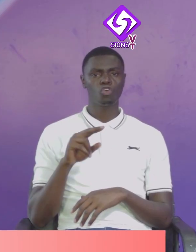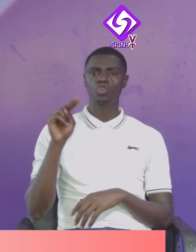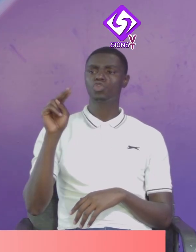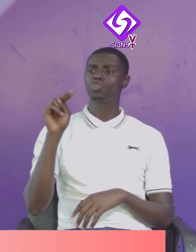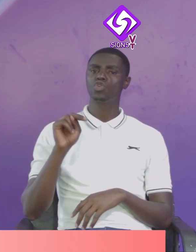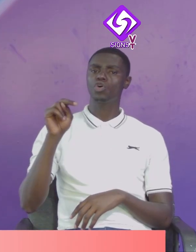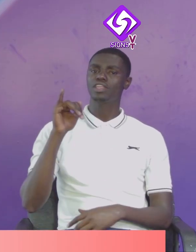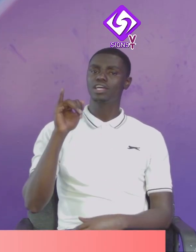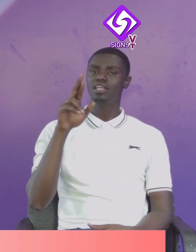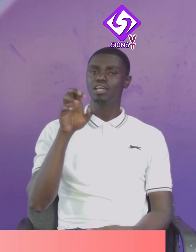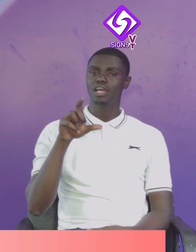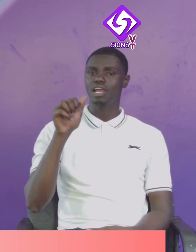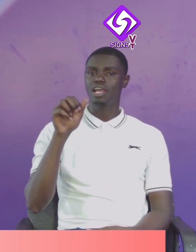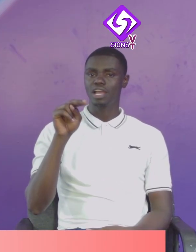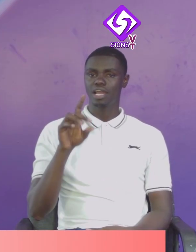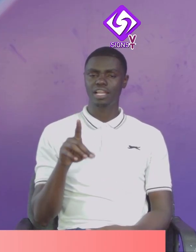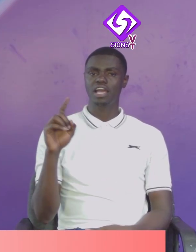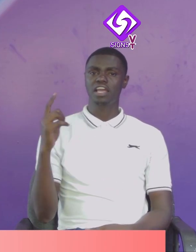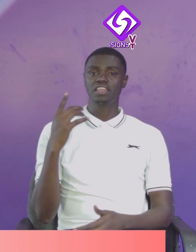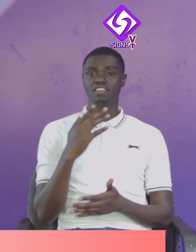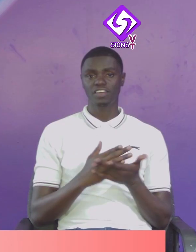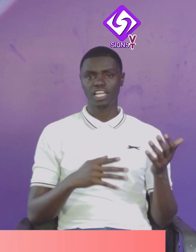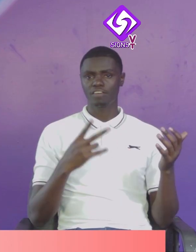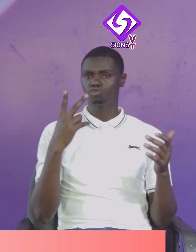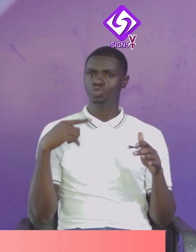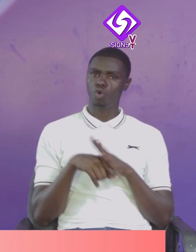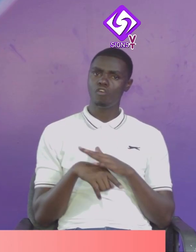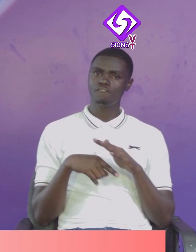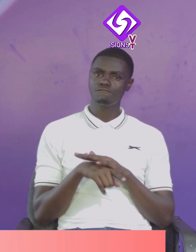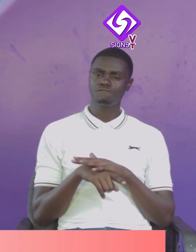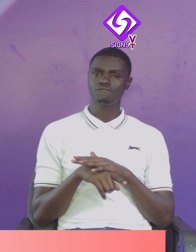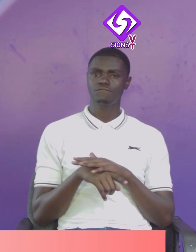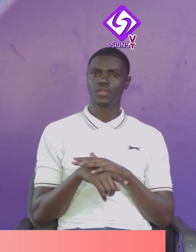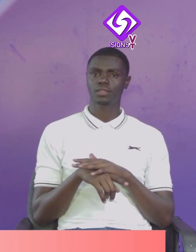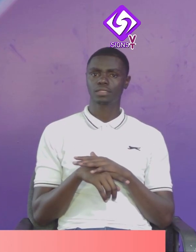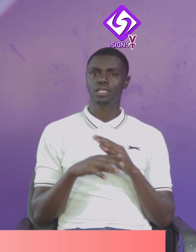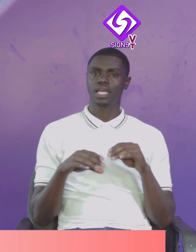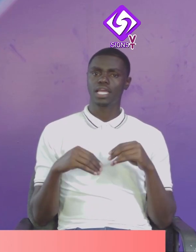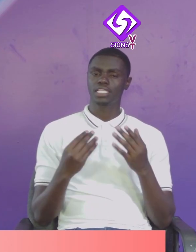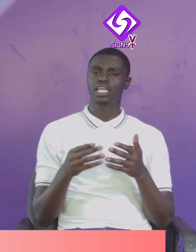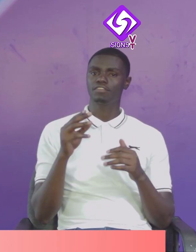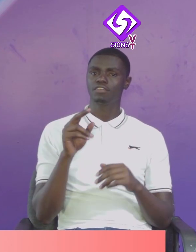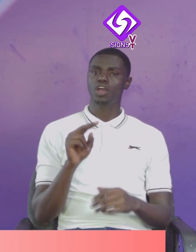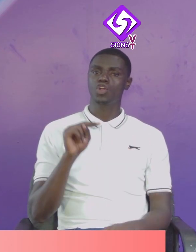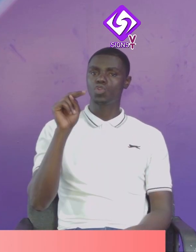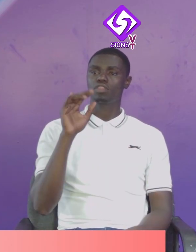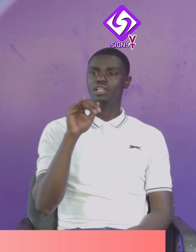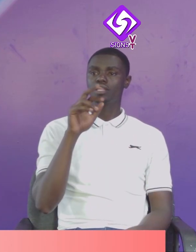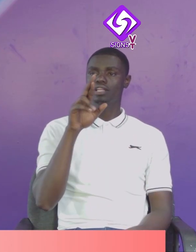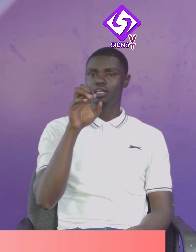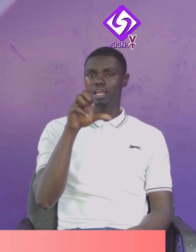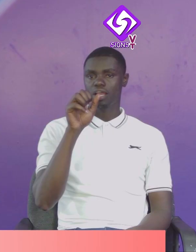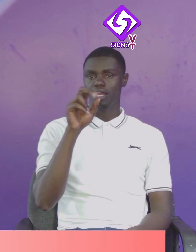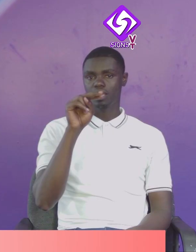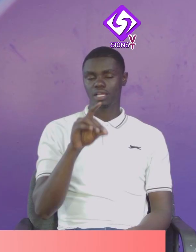Parrott in the first half rather, managed to give Northern Ireland a commanding, solid performance against